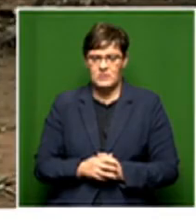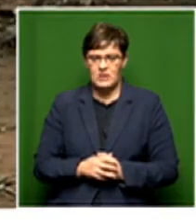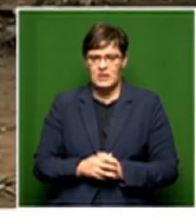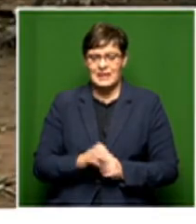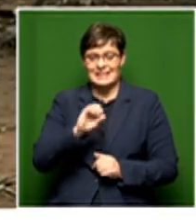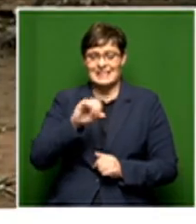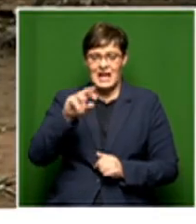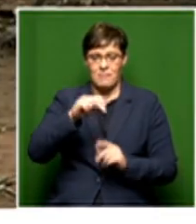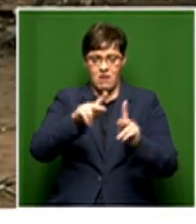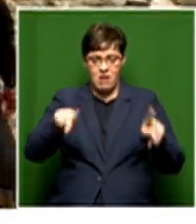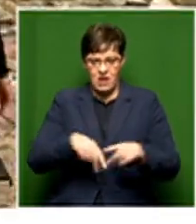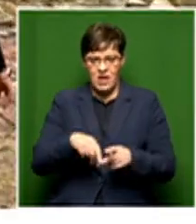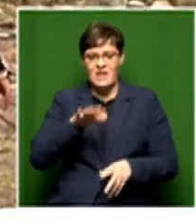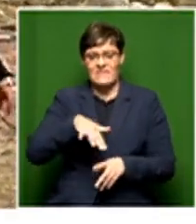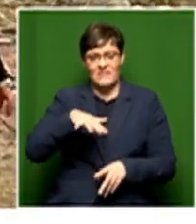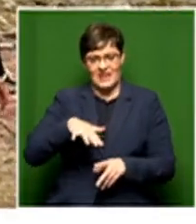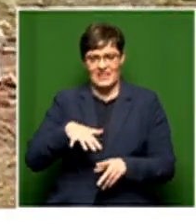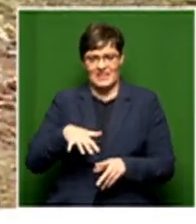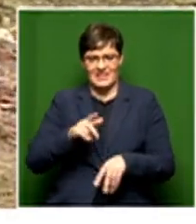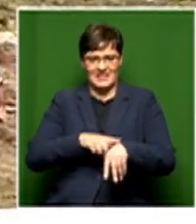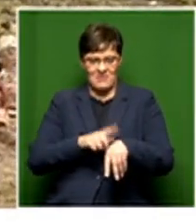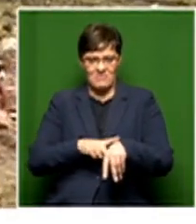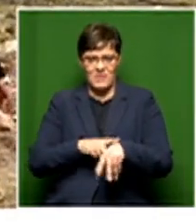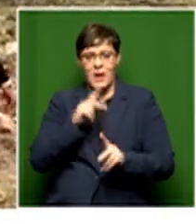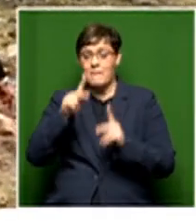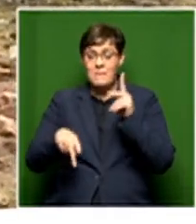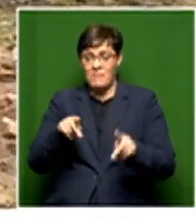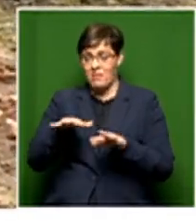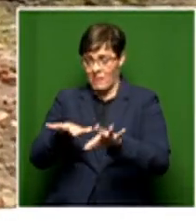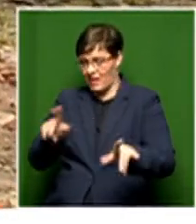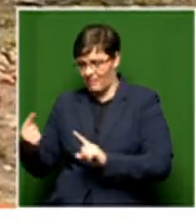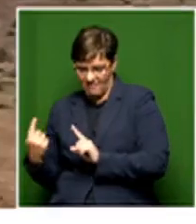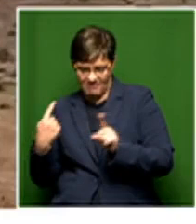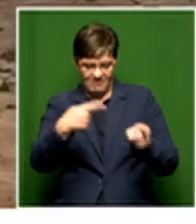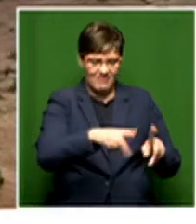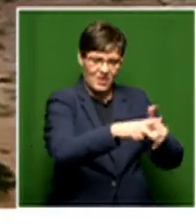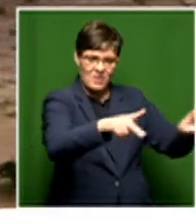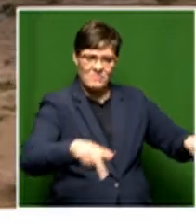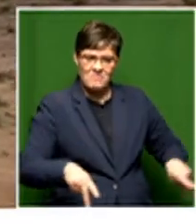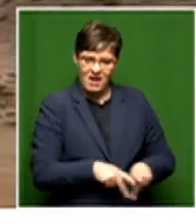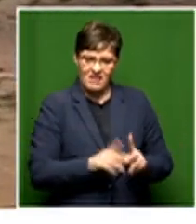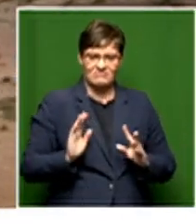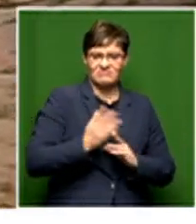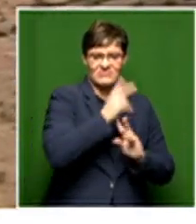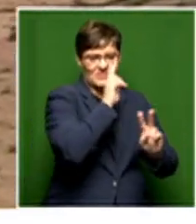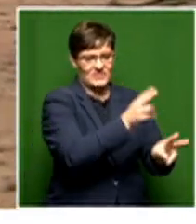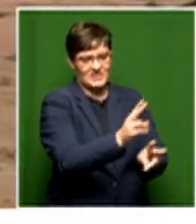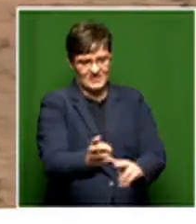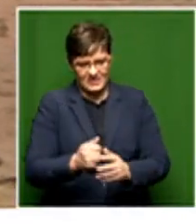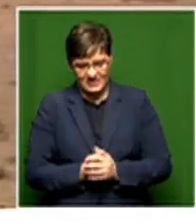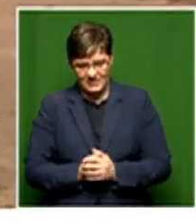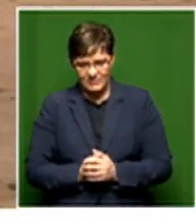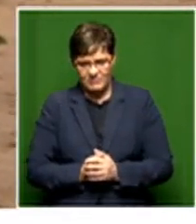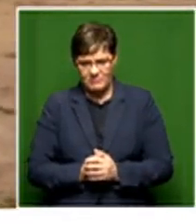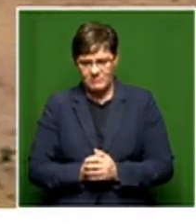Sanparks Week had its 15th edition this year, where the public got the opportunity to visit local parks around the country. The week